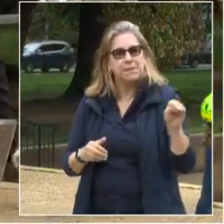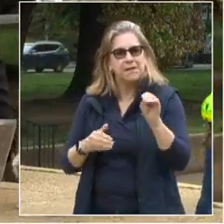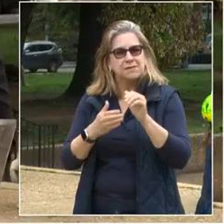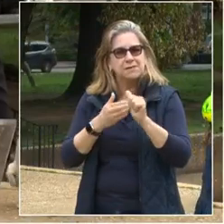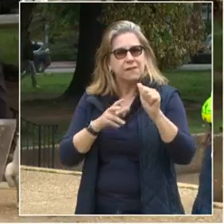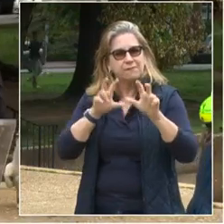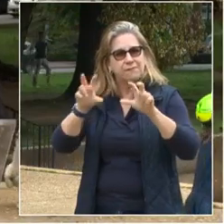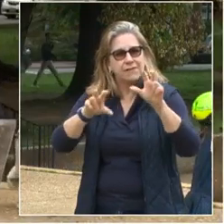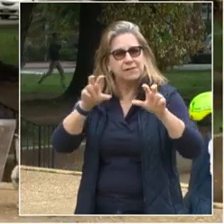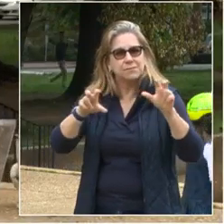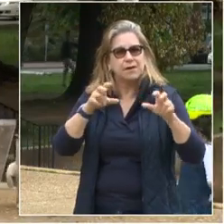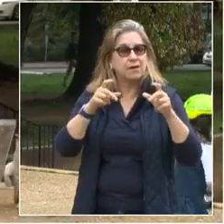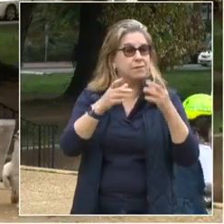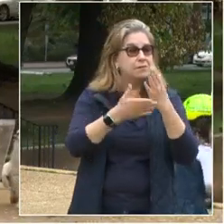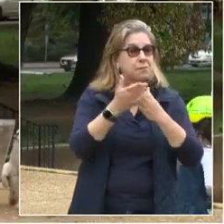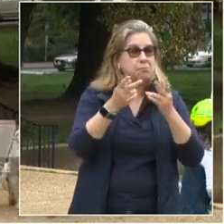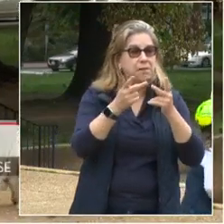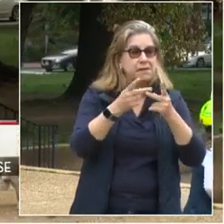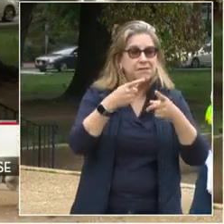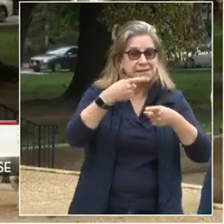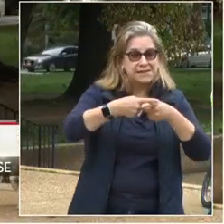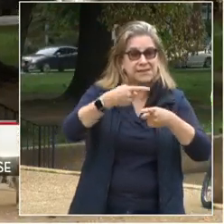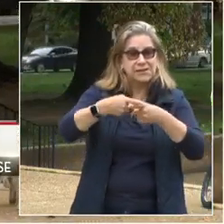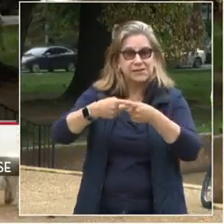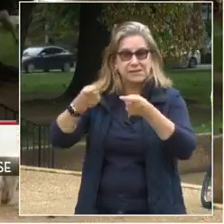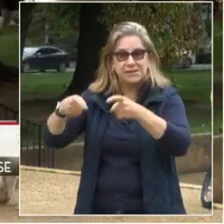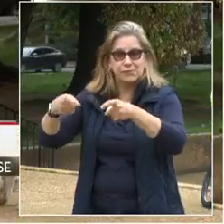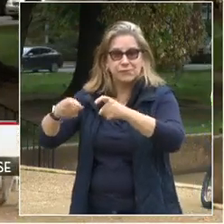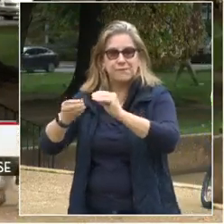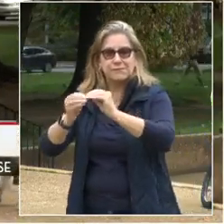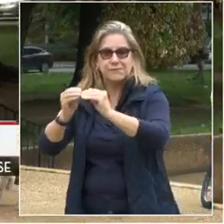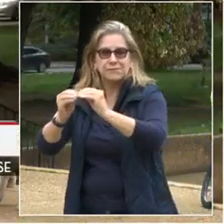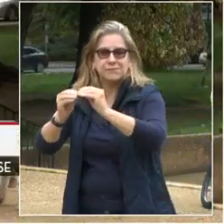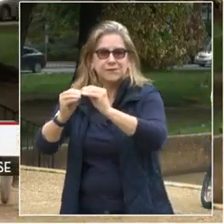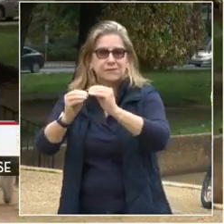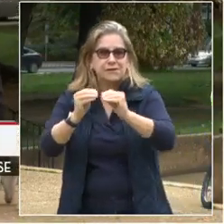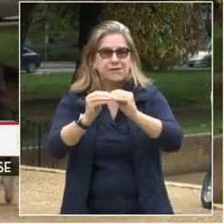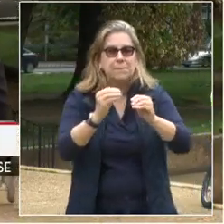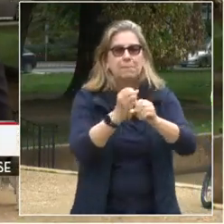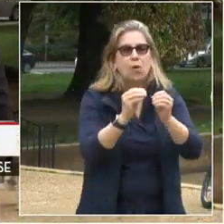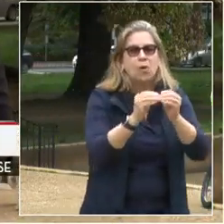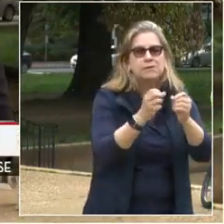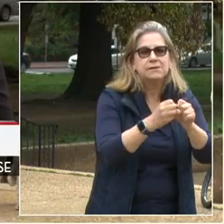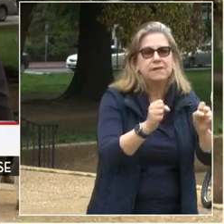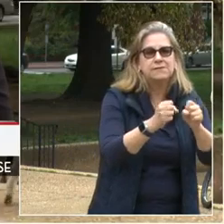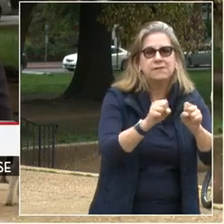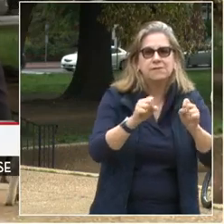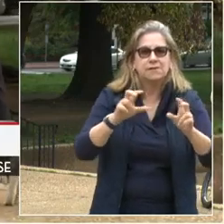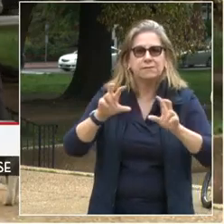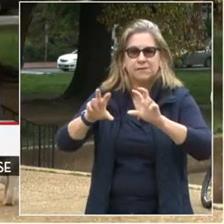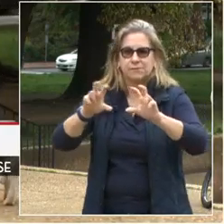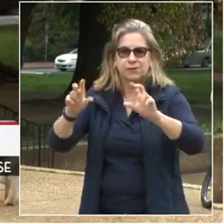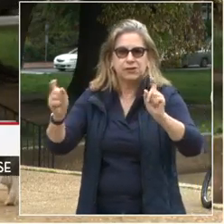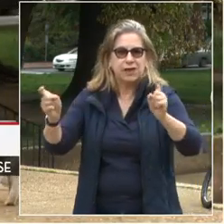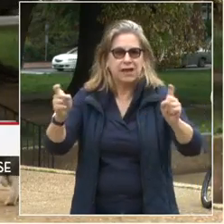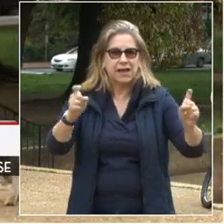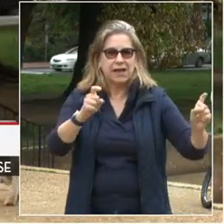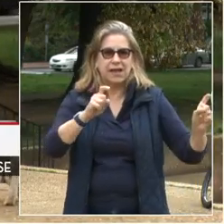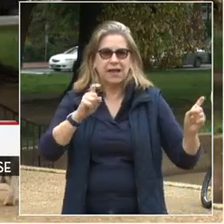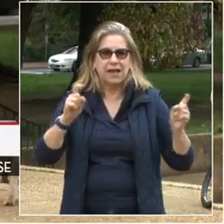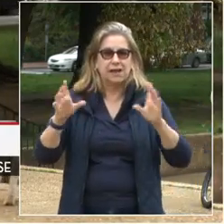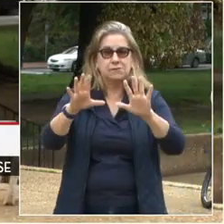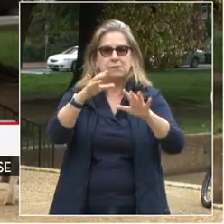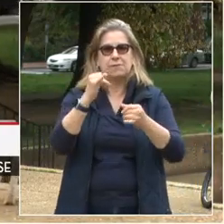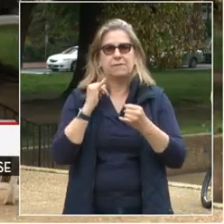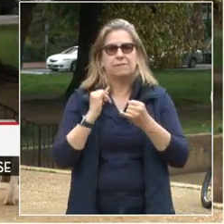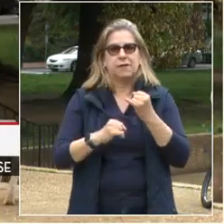keep investing in kids in schools. And so finally, what Director Lott